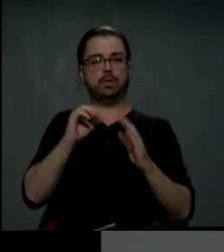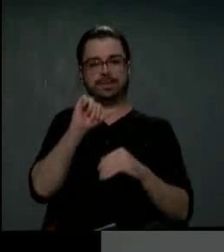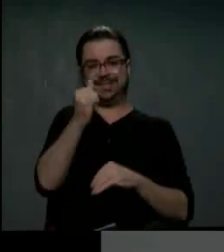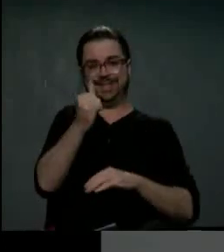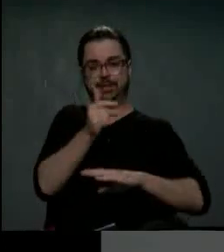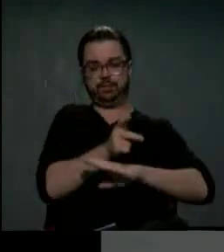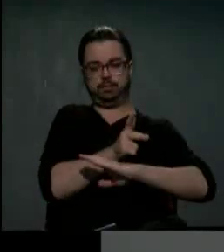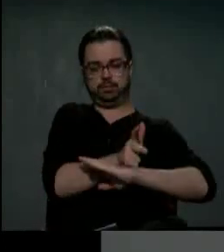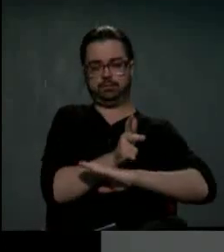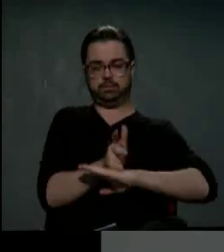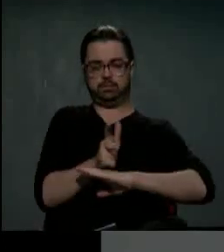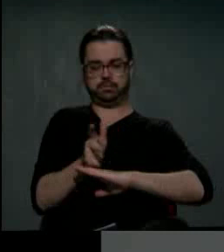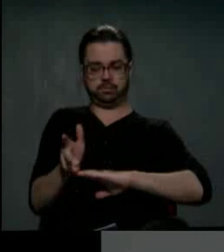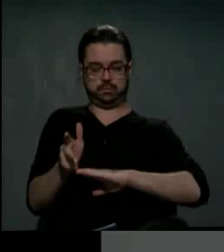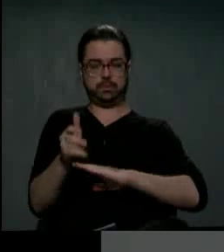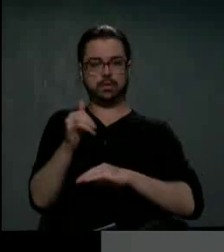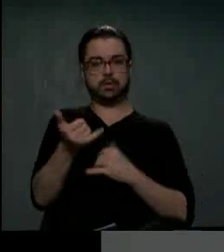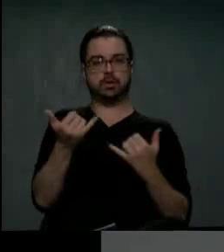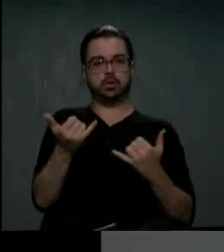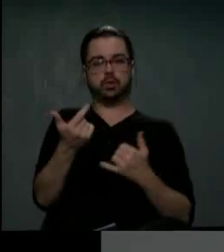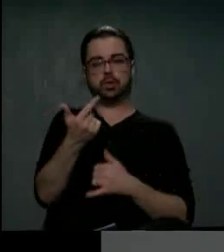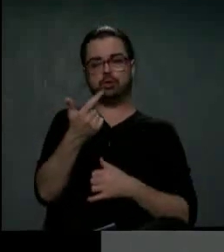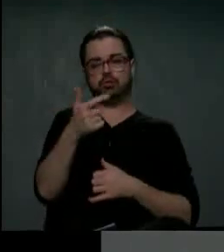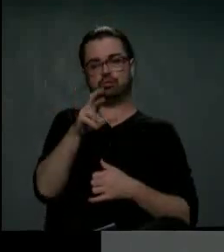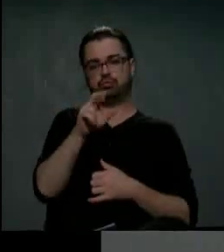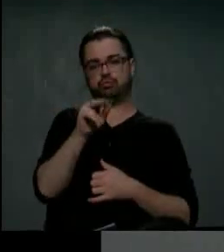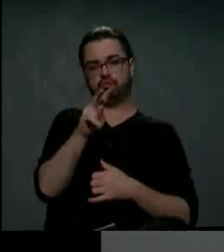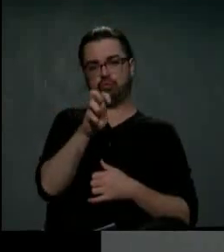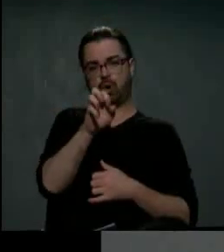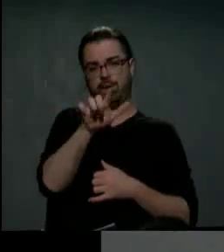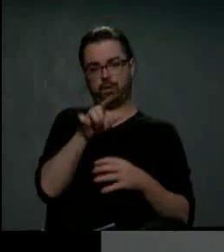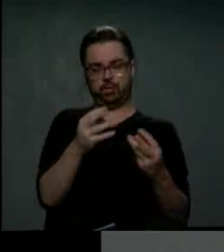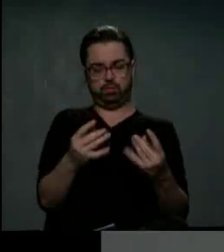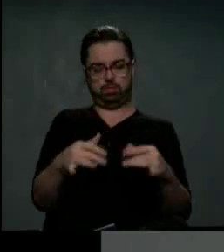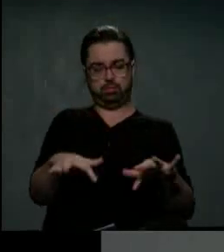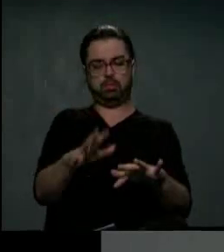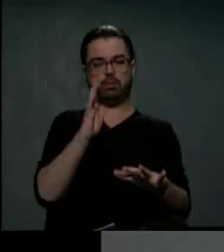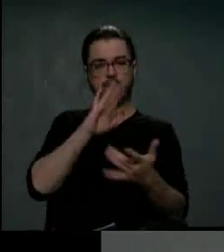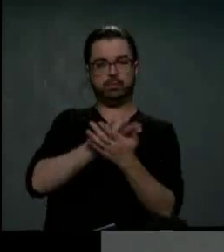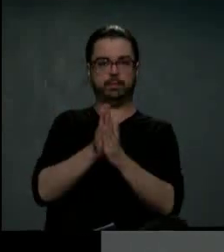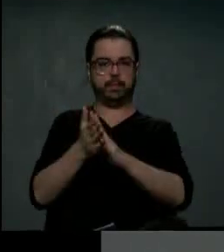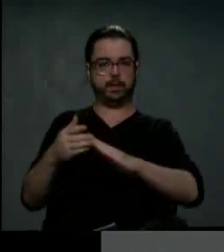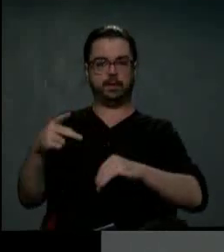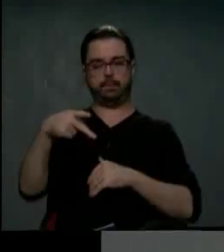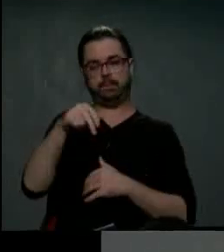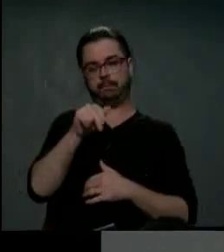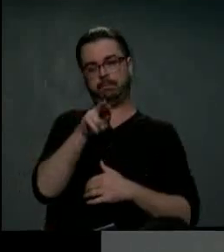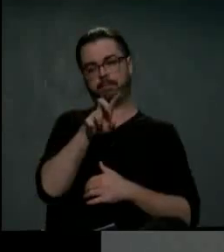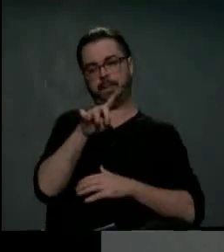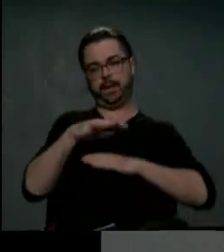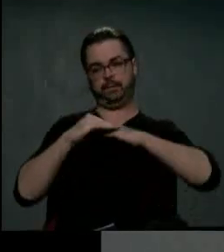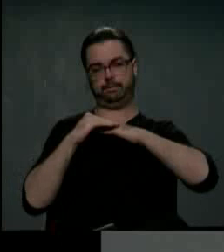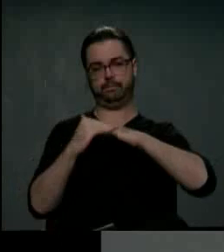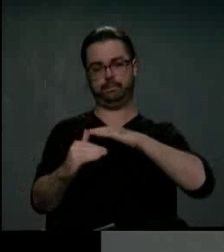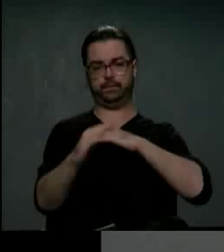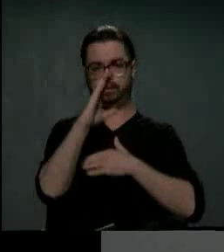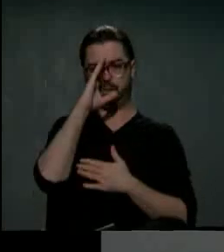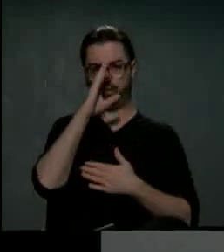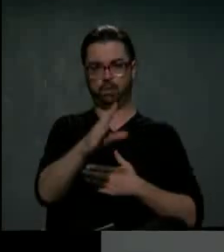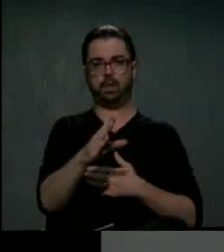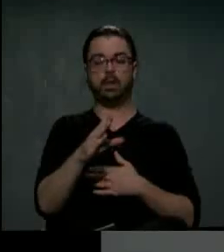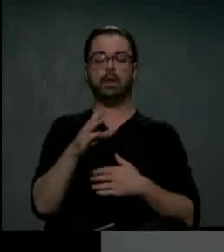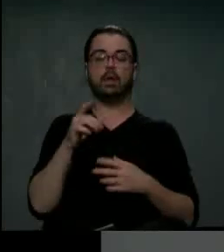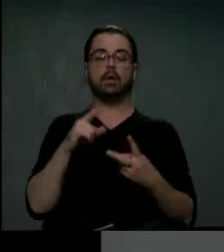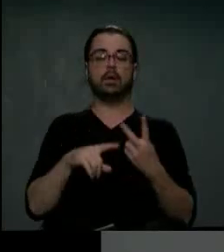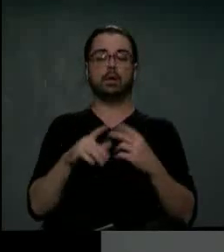The existing gravel parking area will be paved, and the driveway into the backyard is proposed for additional paved parking. The building proposed for